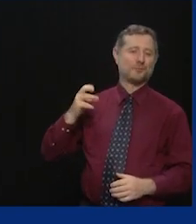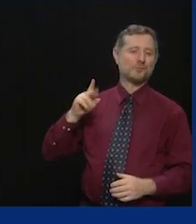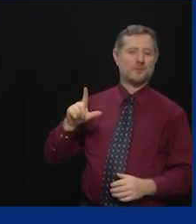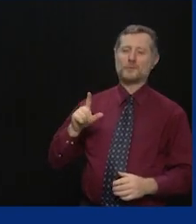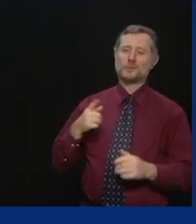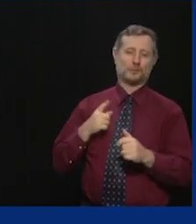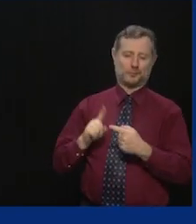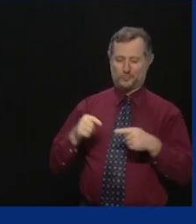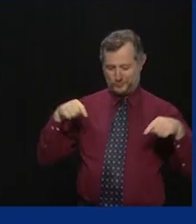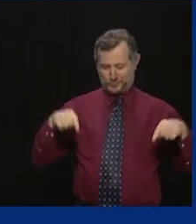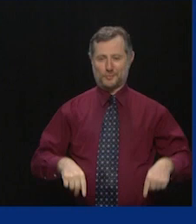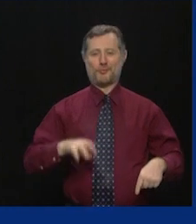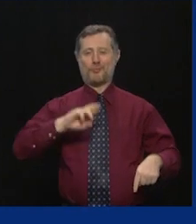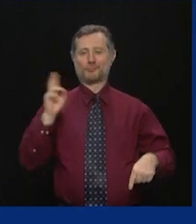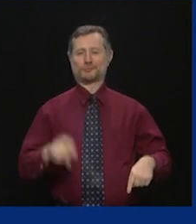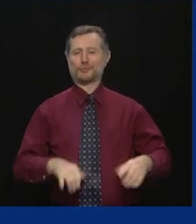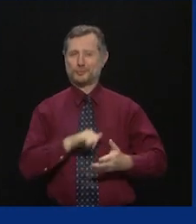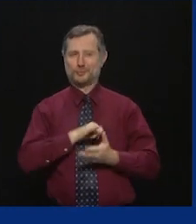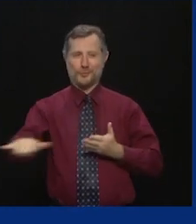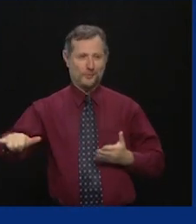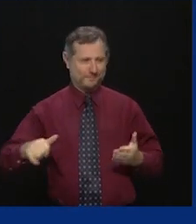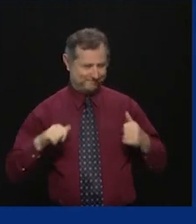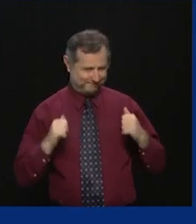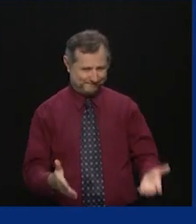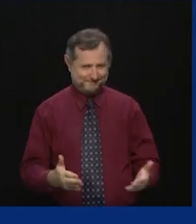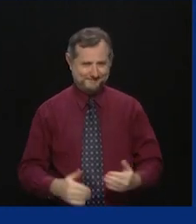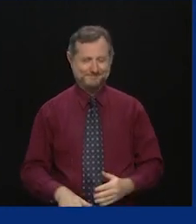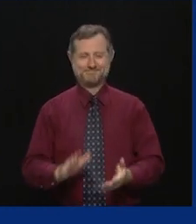York. You have always